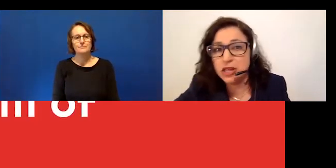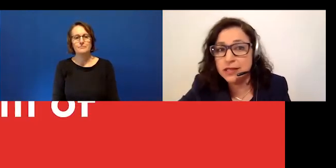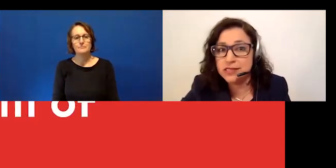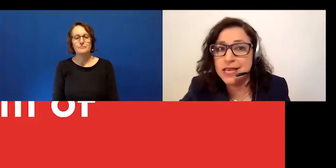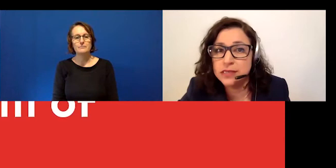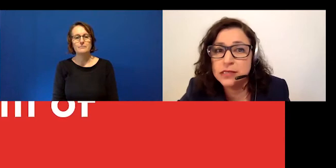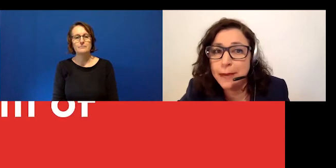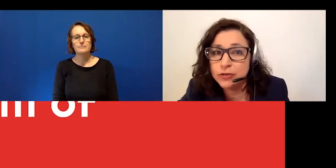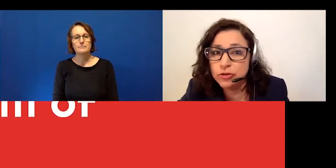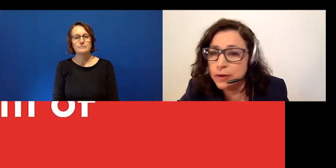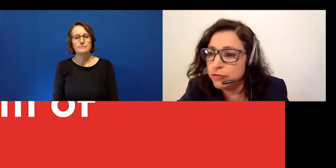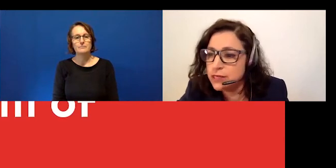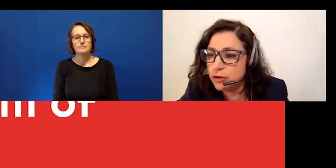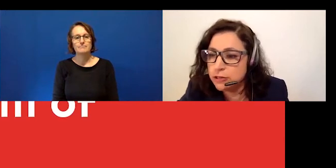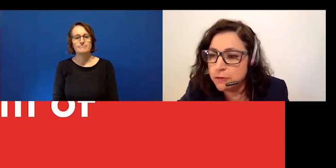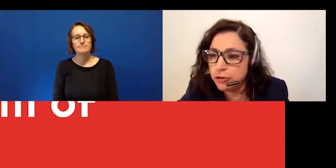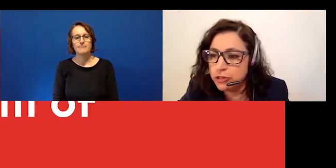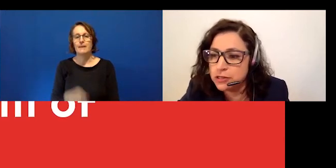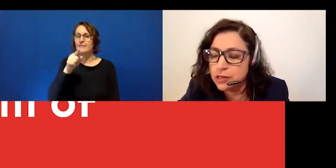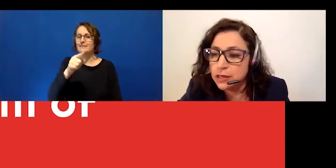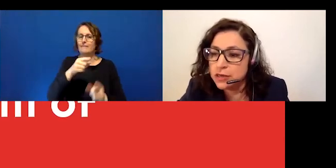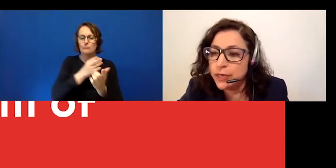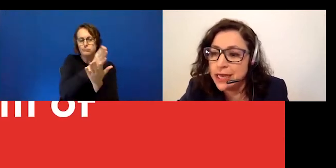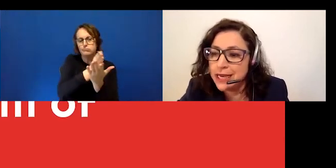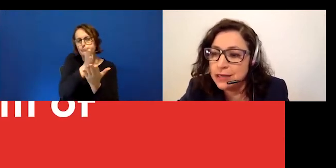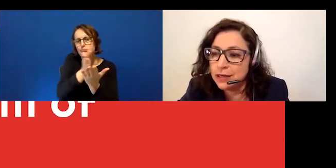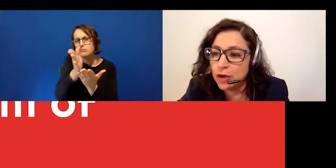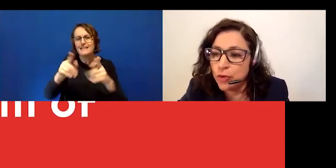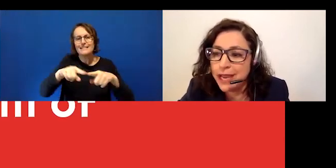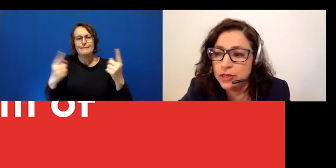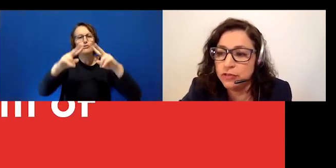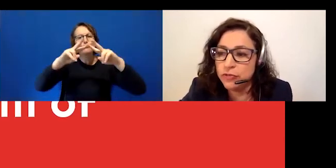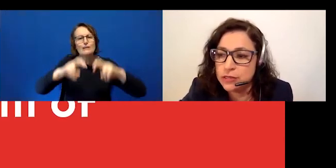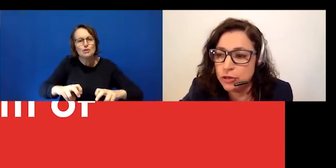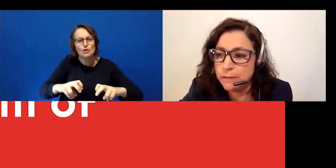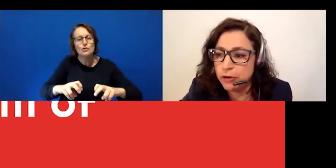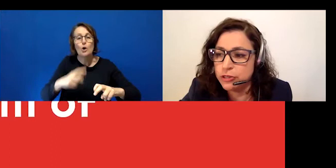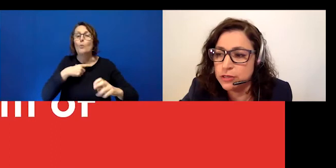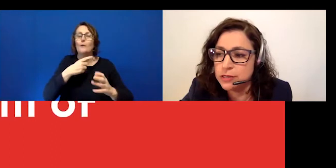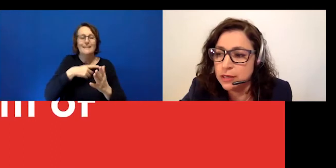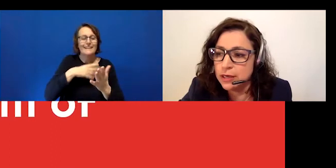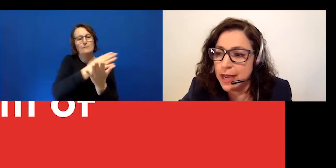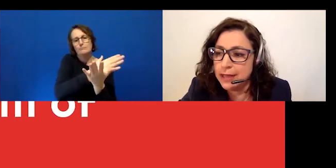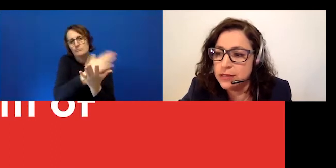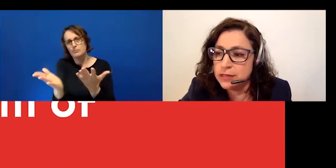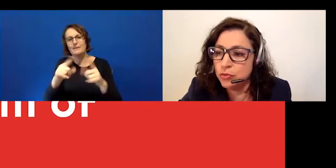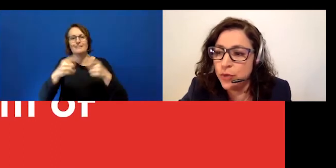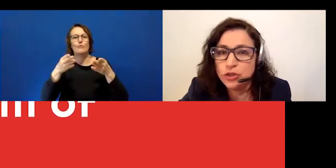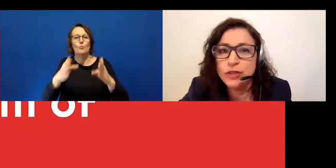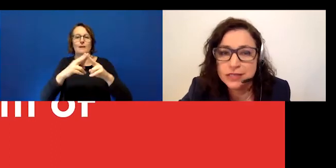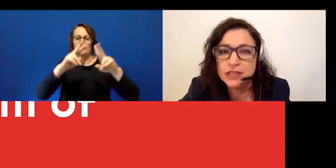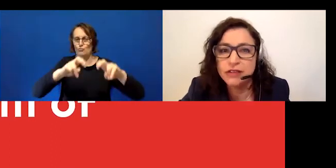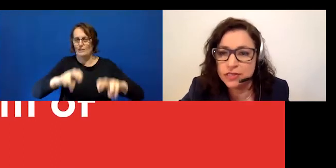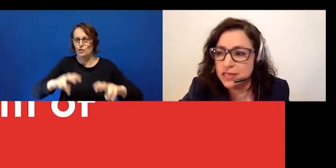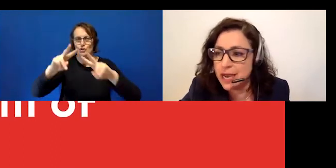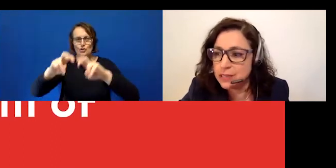This slide says a spectrum of research approaches. So we need a range of research approaches. And we do